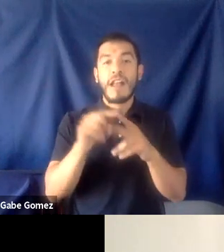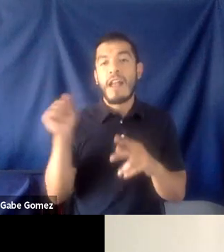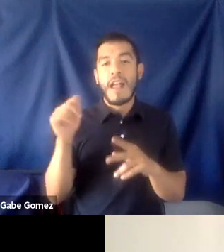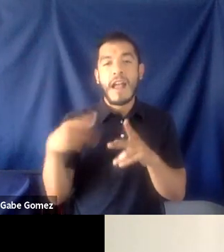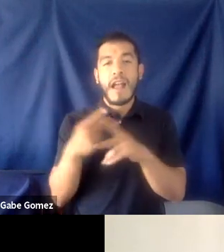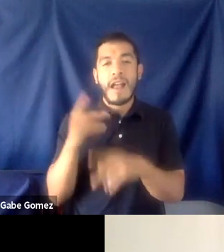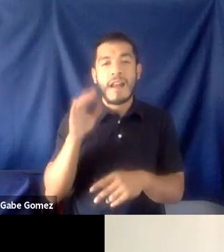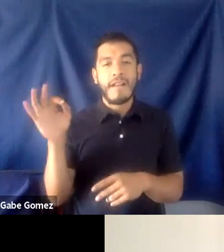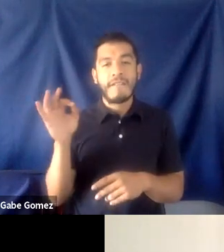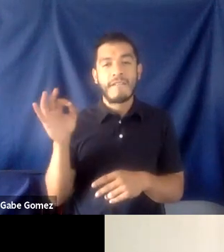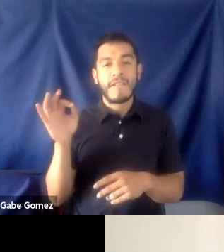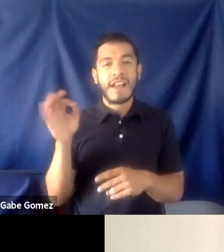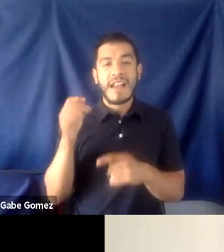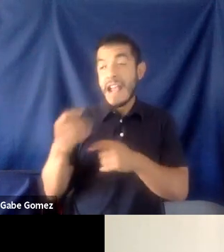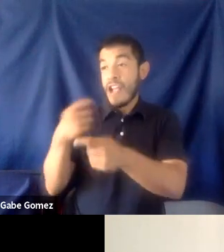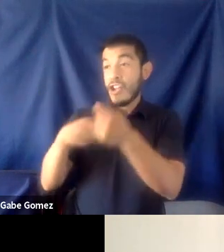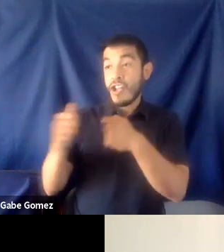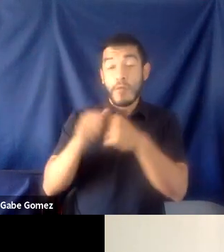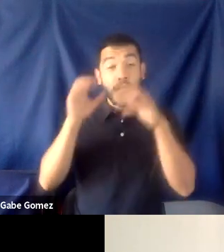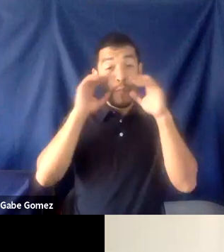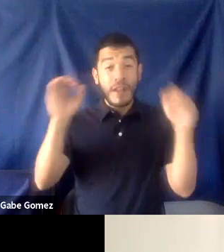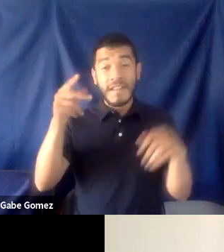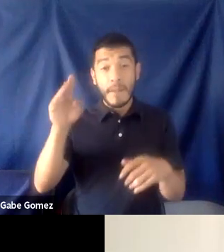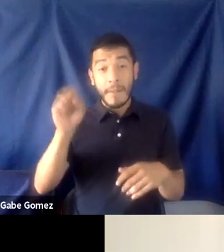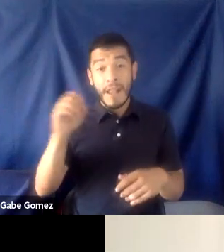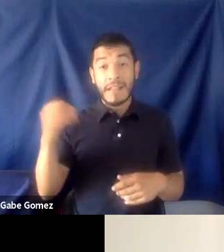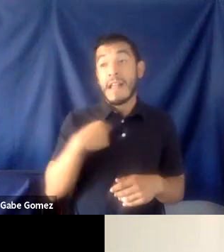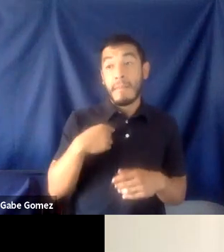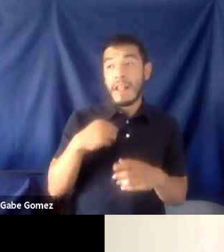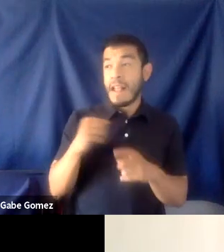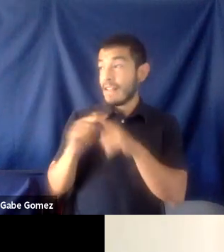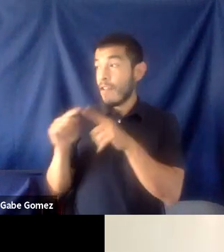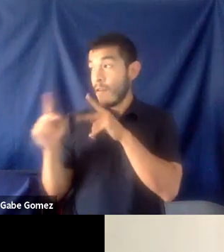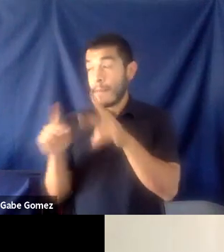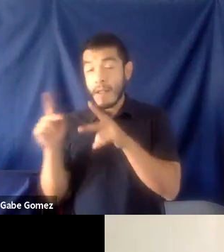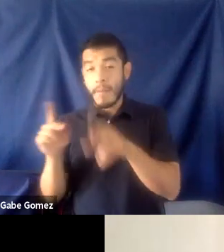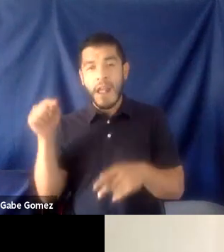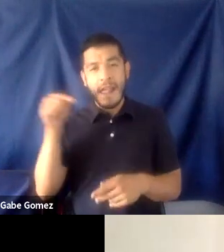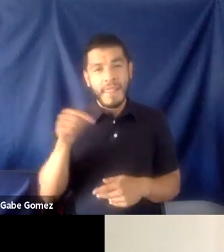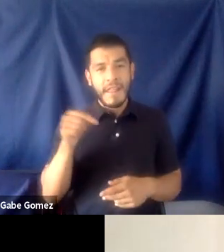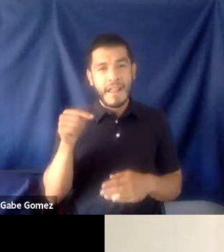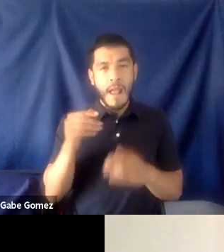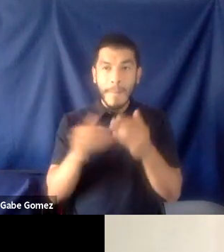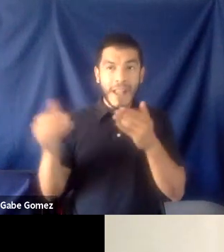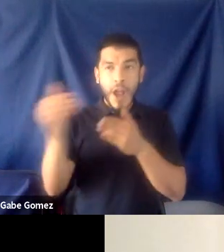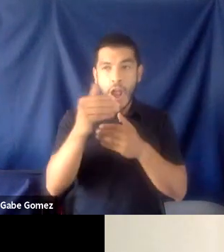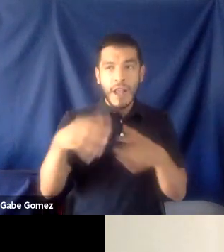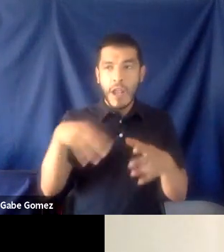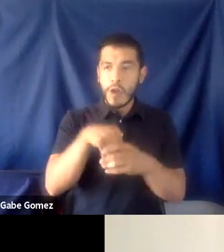of exchange with the president of PBS and me and a bunch of people, and this Beyond